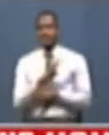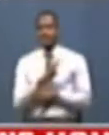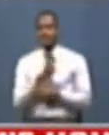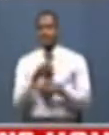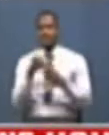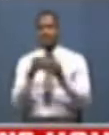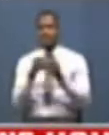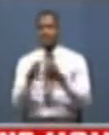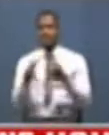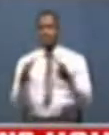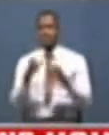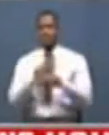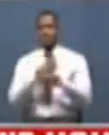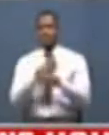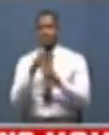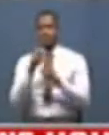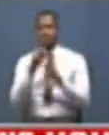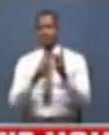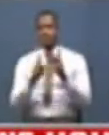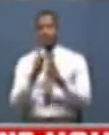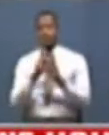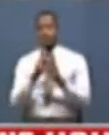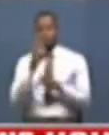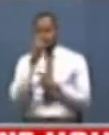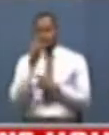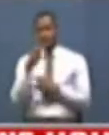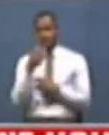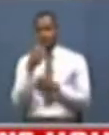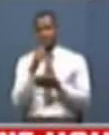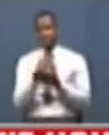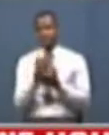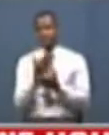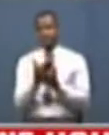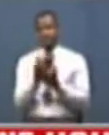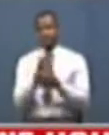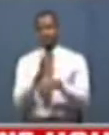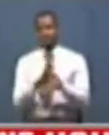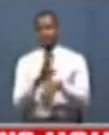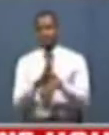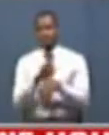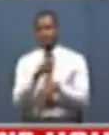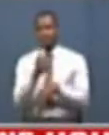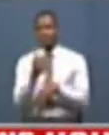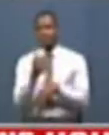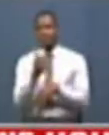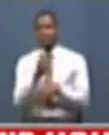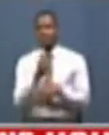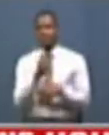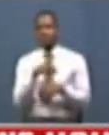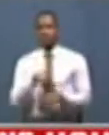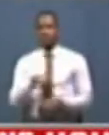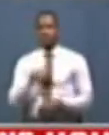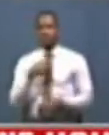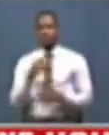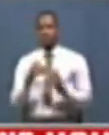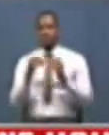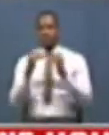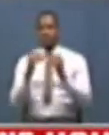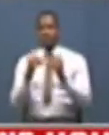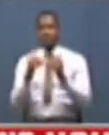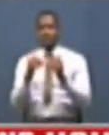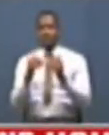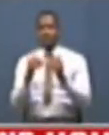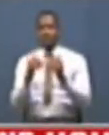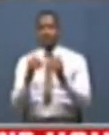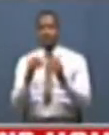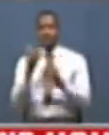maximum protection to all and sundry. Mr. James Opon Bueno appealed to churches and other religious bodies to step up security